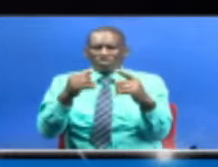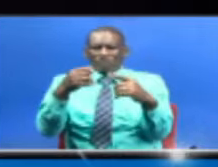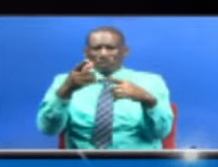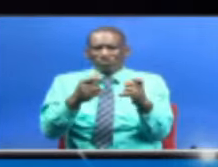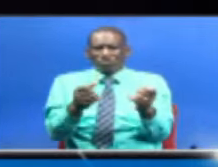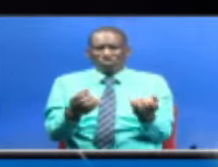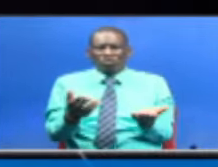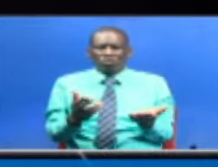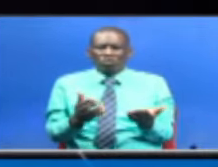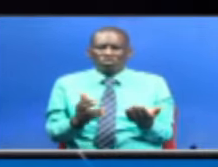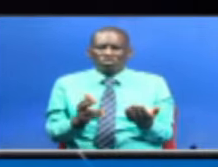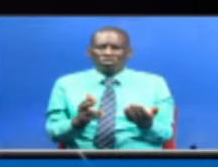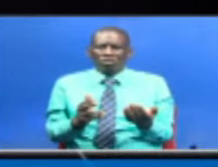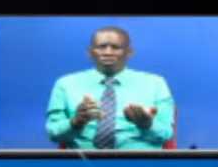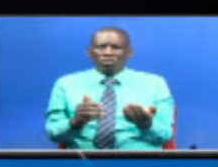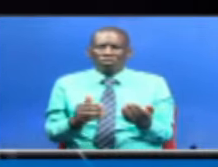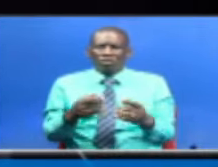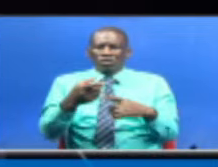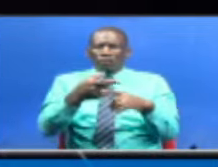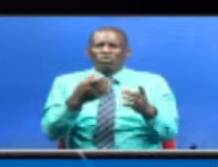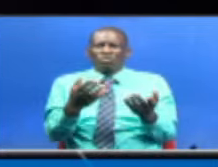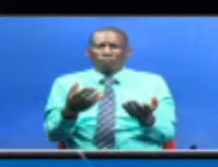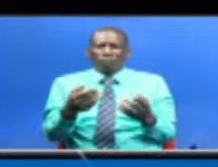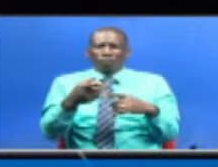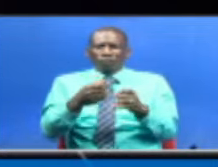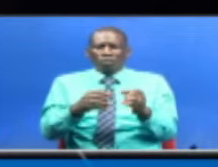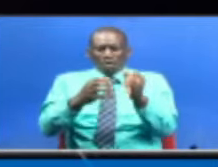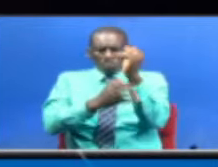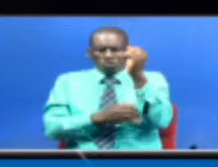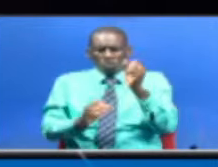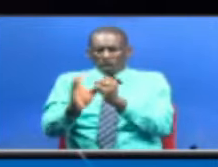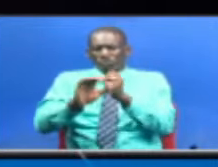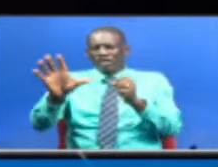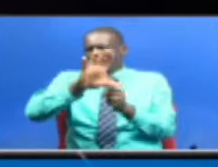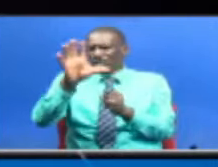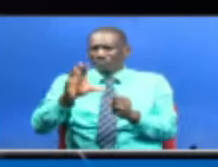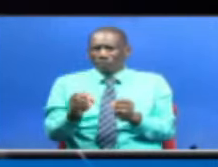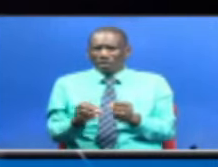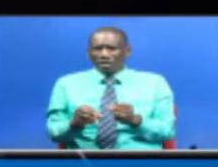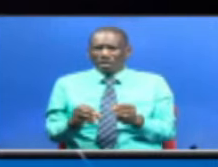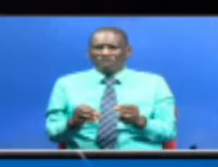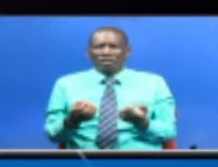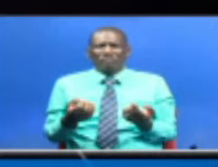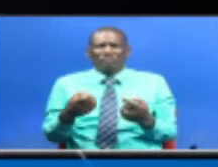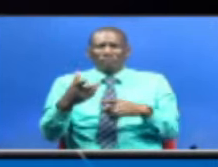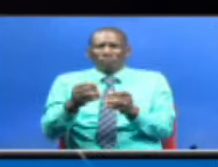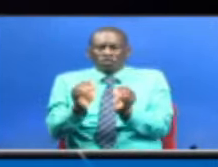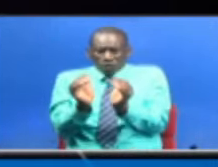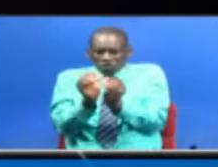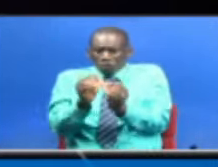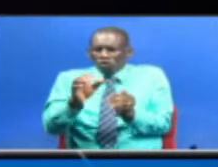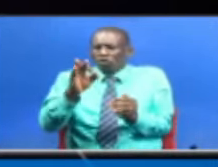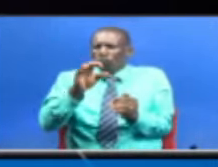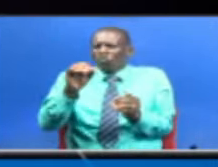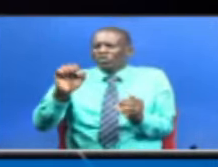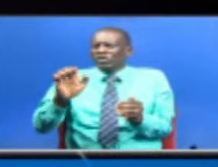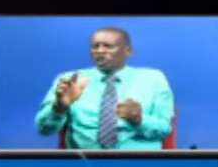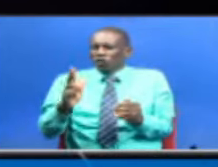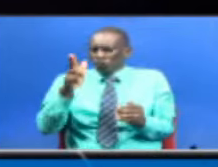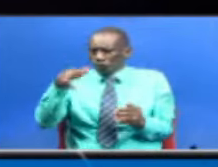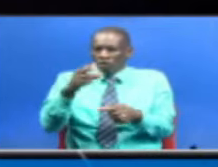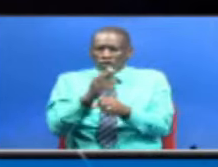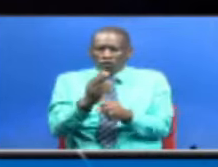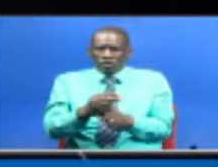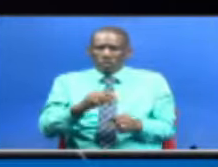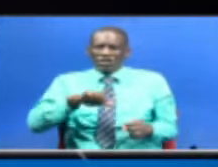say, a poor country in Africa from, some small fossil fuel use, we feel